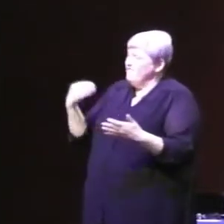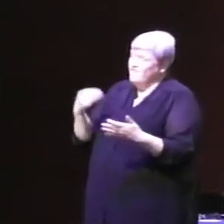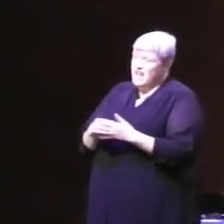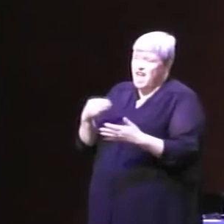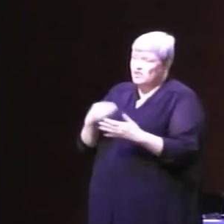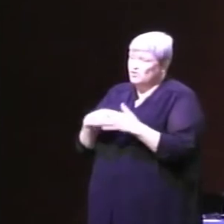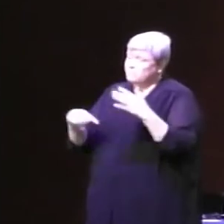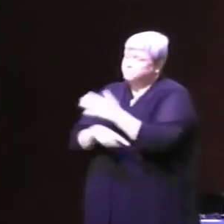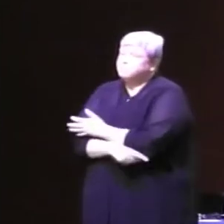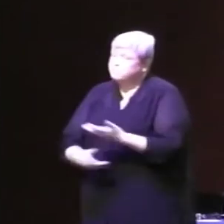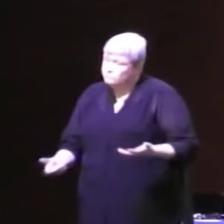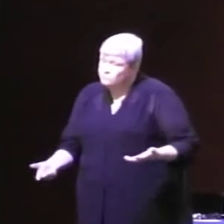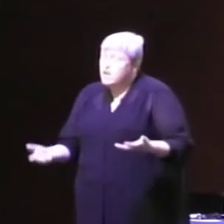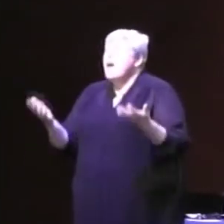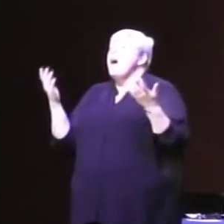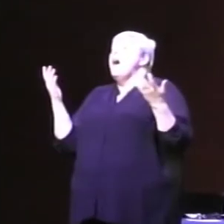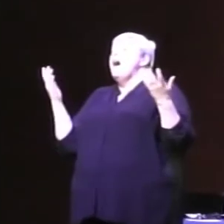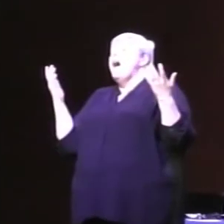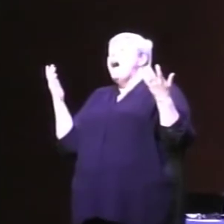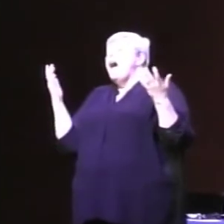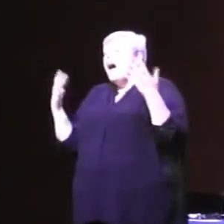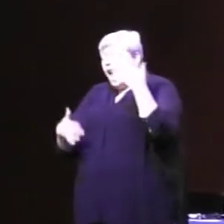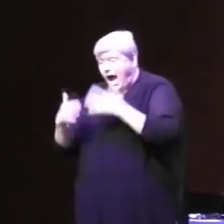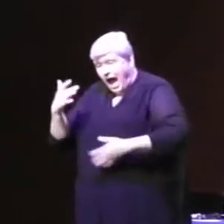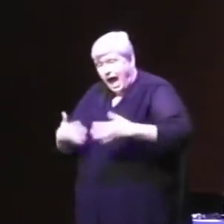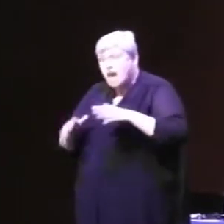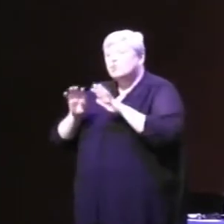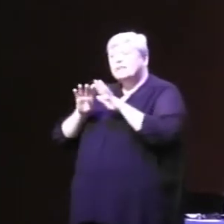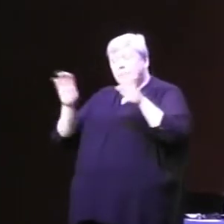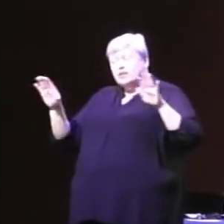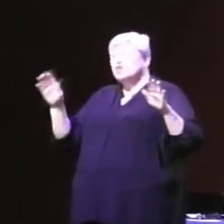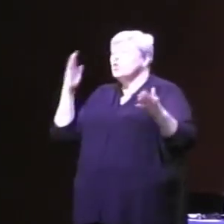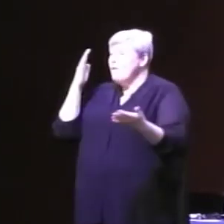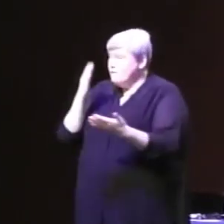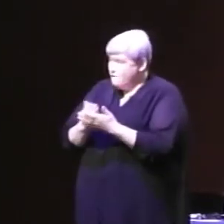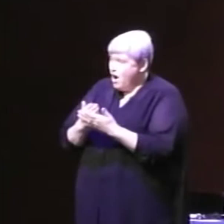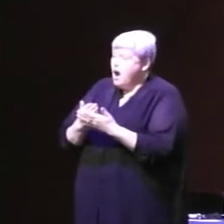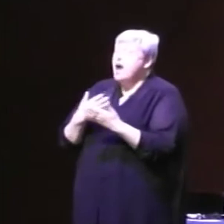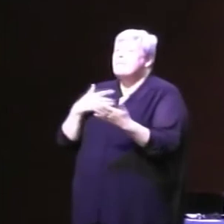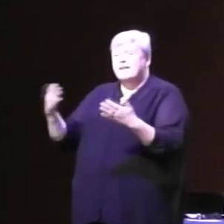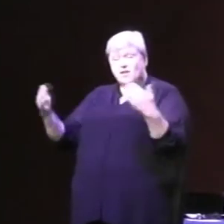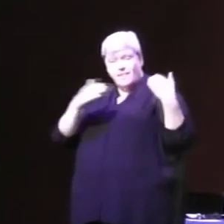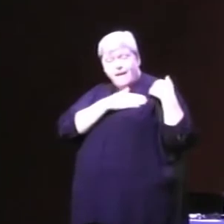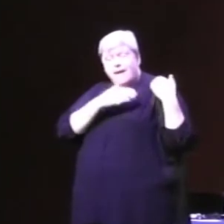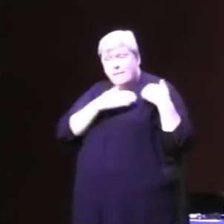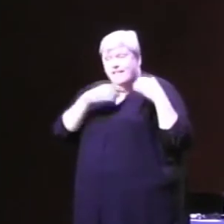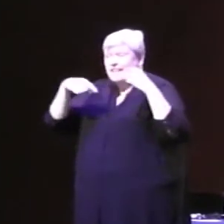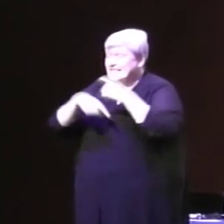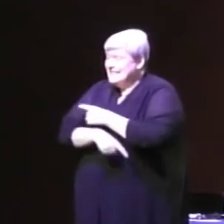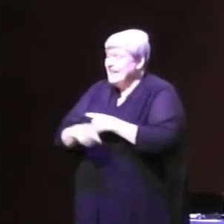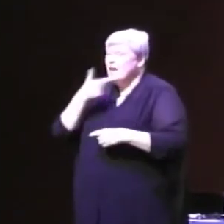authorities. Congress, the Accounts Commission confirms that the liabilities and debts to the Treasury, principally public loan